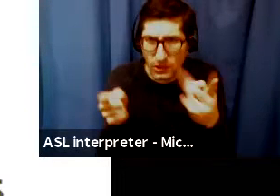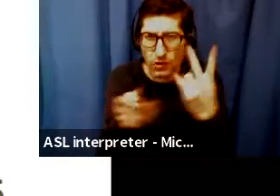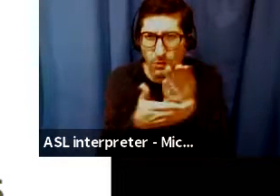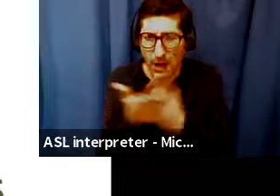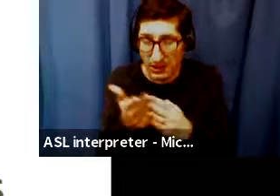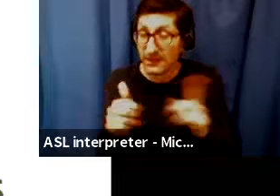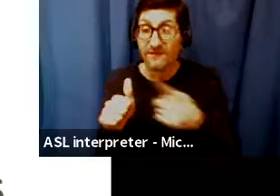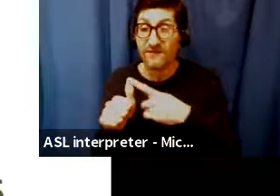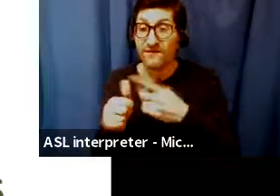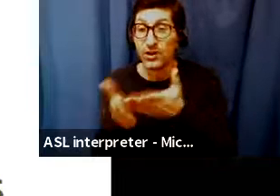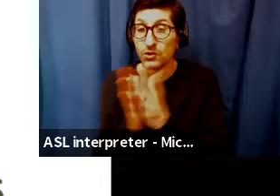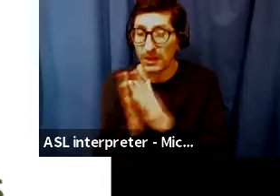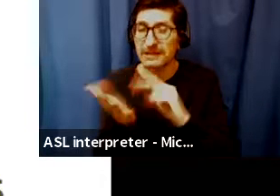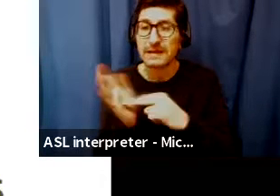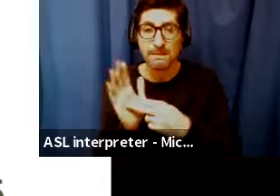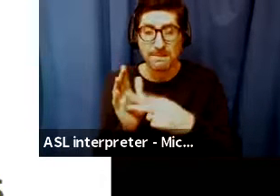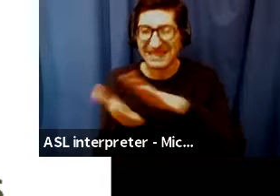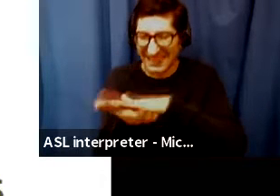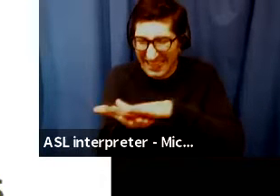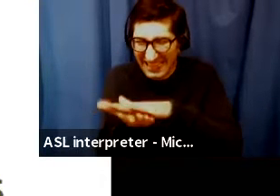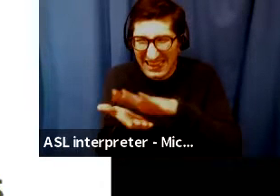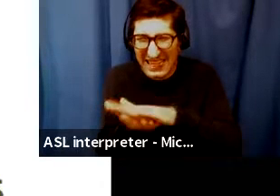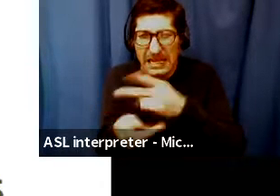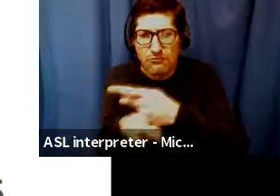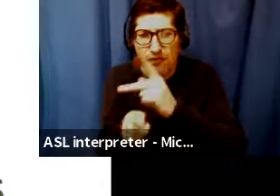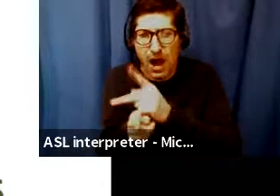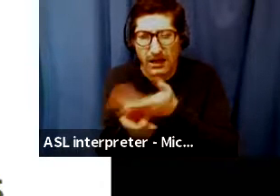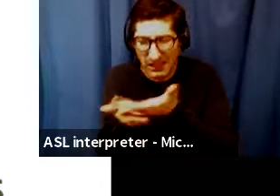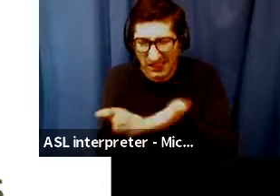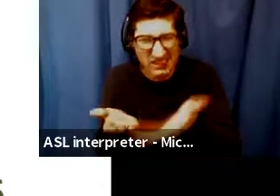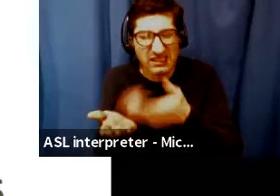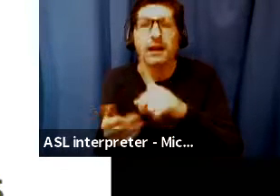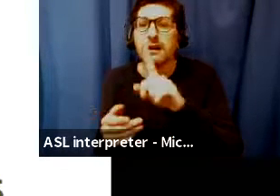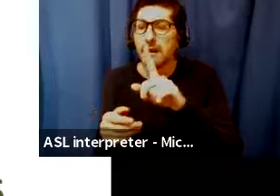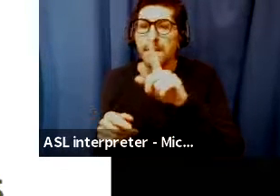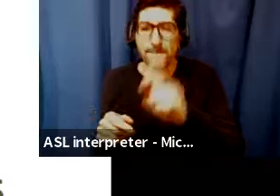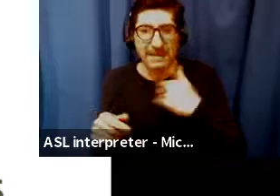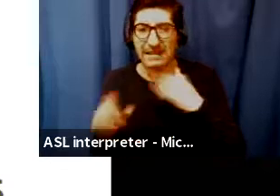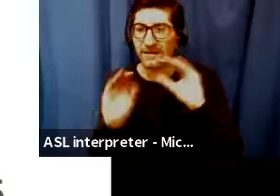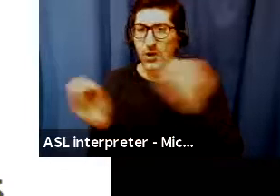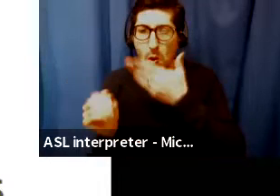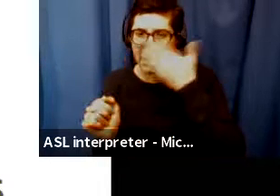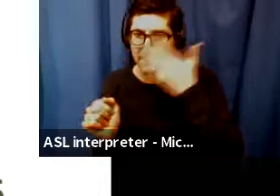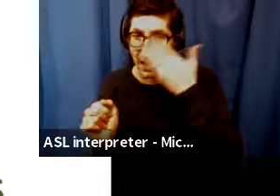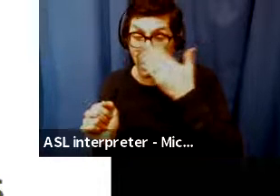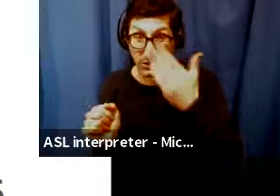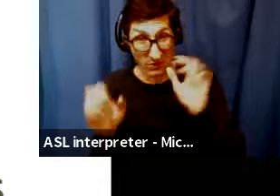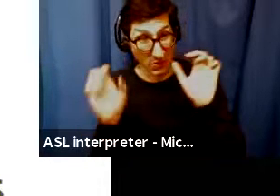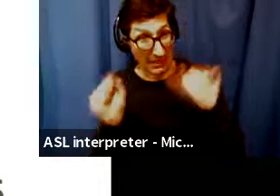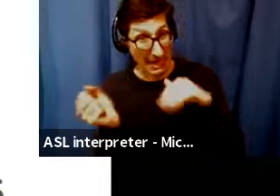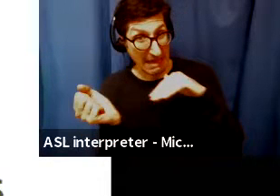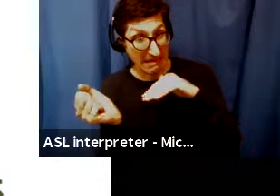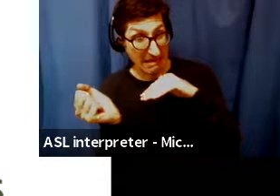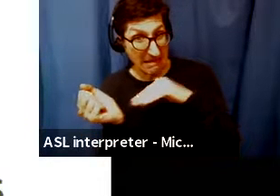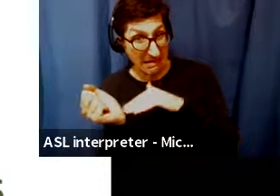request had to do with using only unscented cleaning products in the past week. So that's one decision. Can a medical provider,